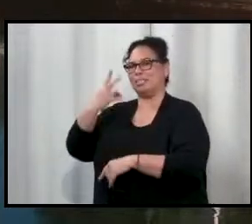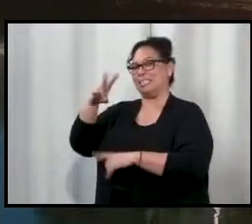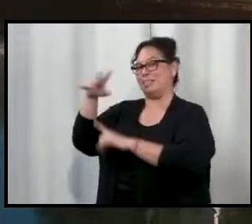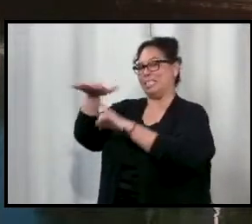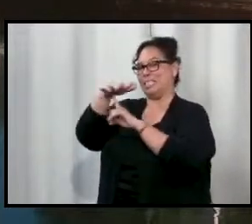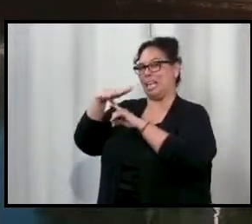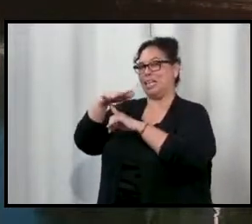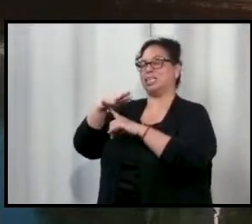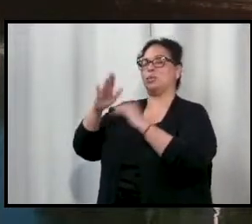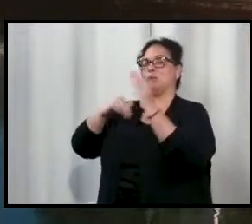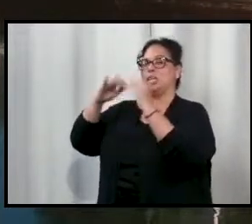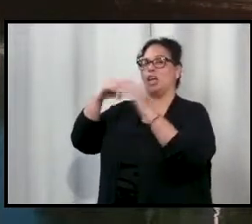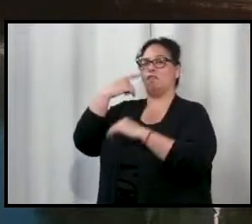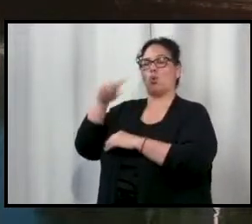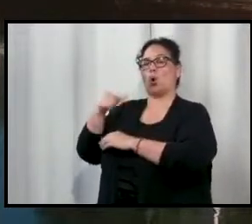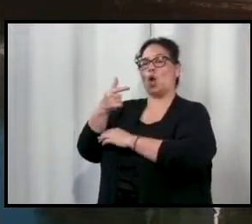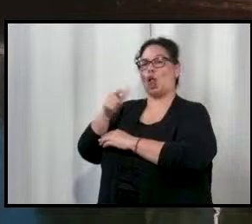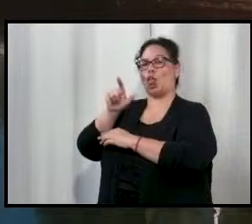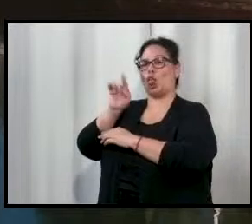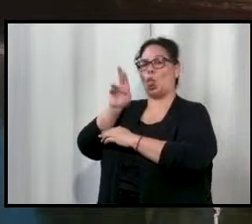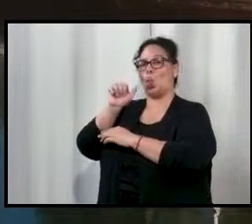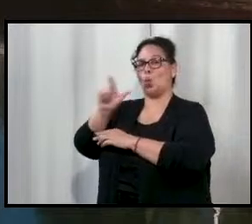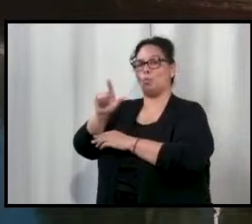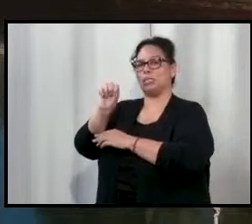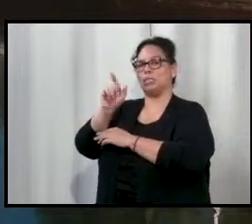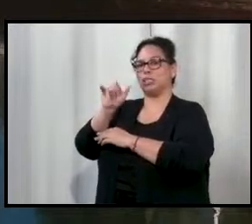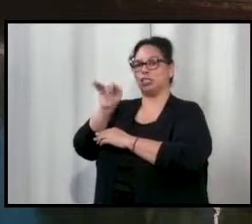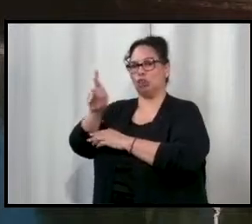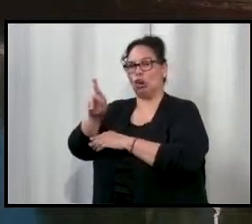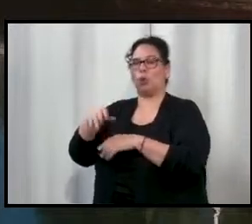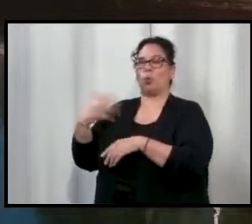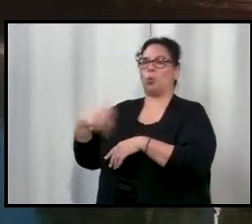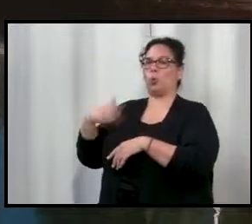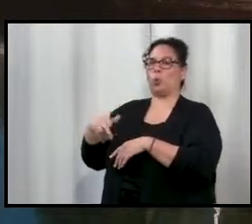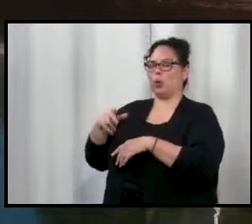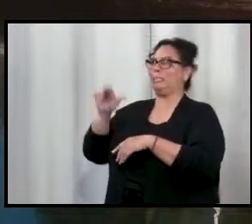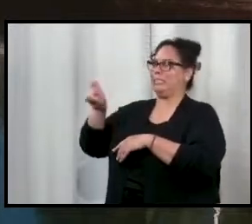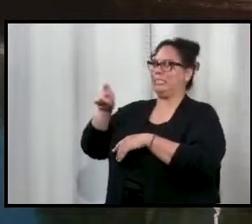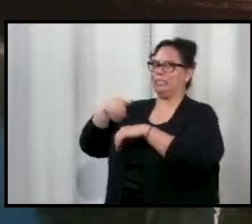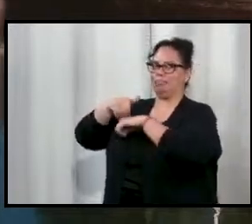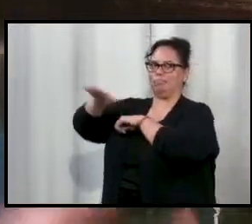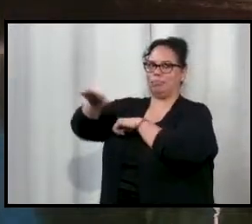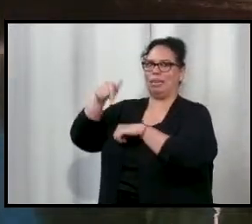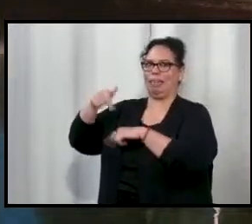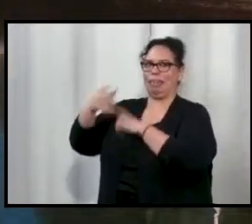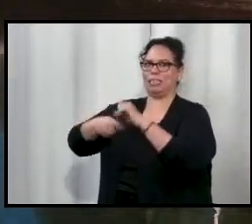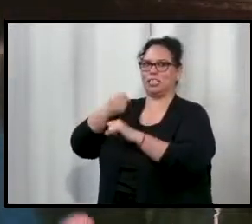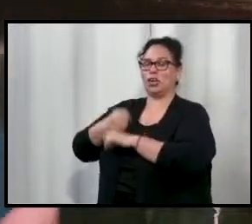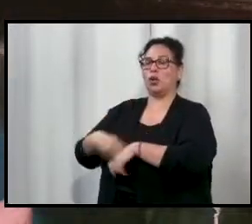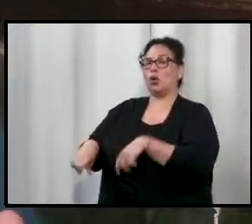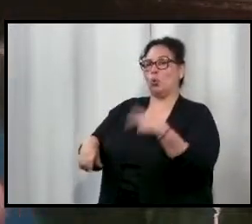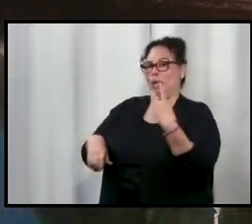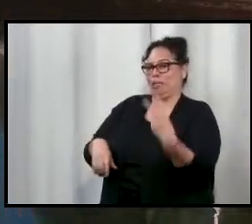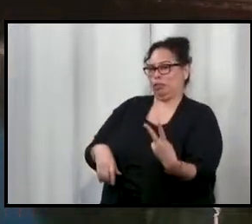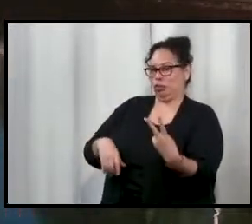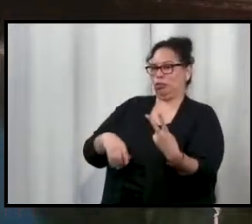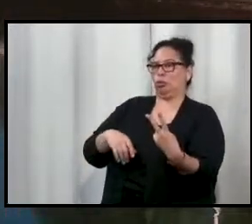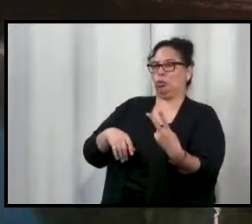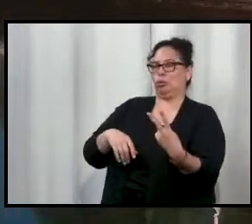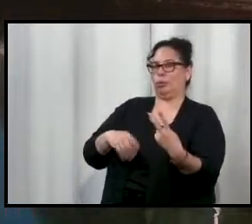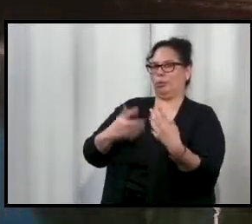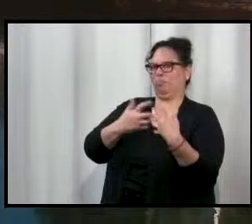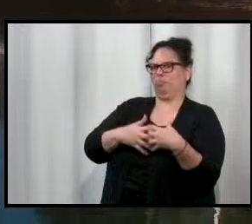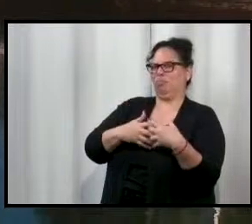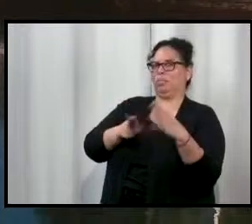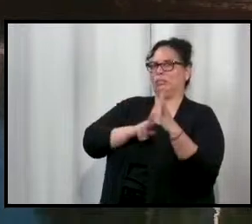satellites that we're building for Globalstar to do direct-to-device connectivity. Those all have to be delivered this year. Okay. We've got our 2 spacecraft going to Mars. Those have